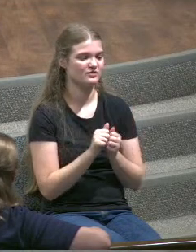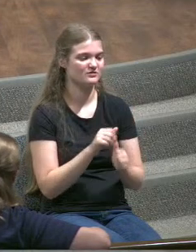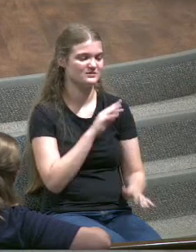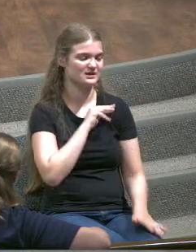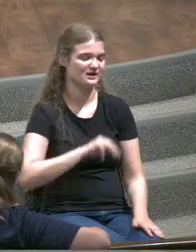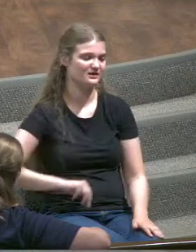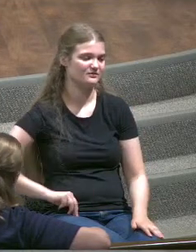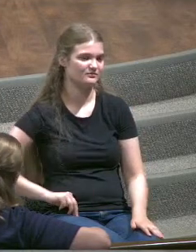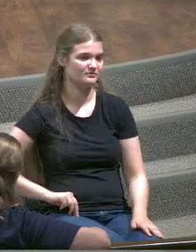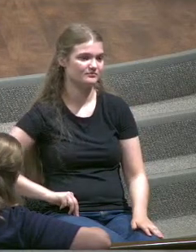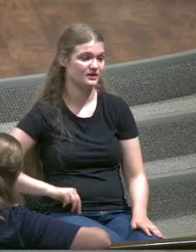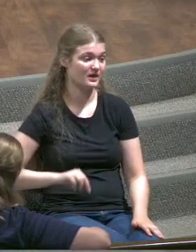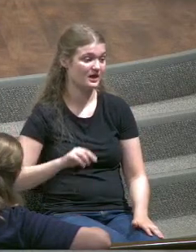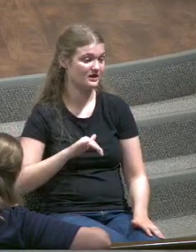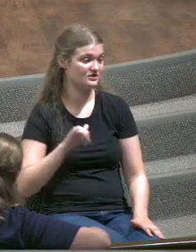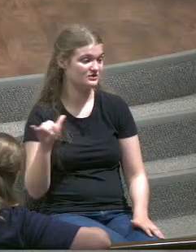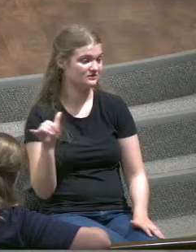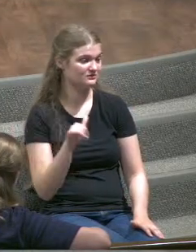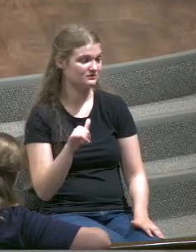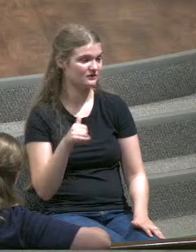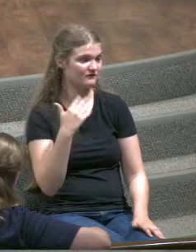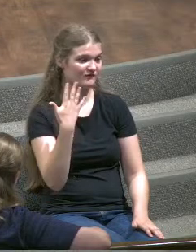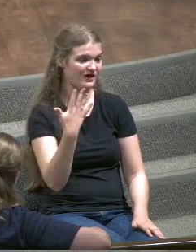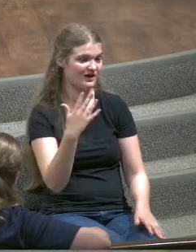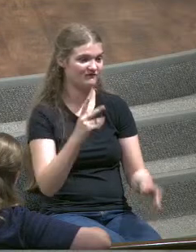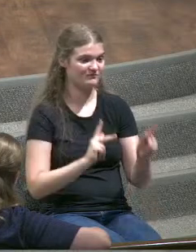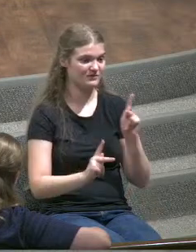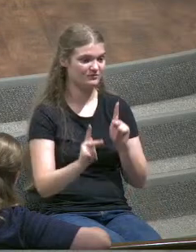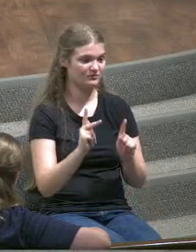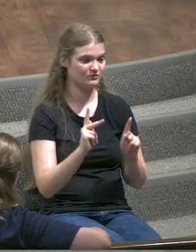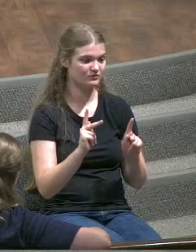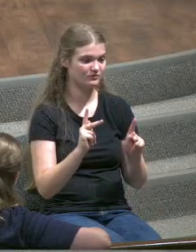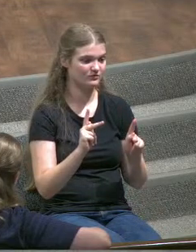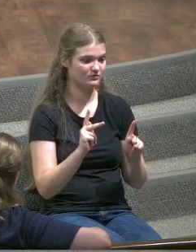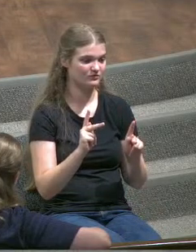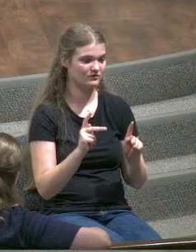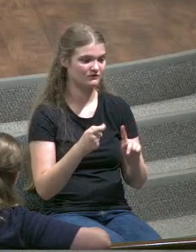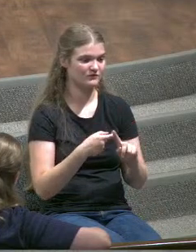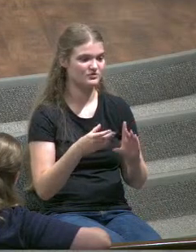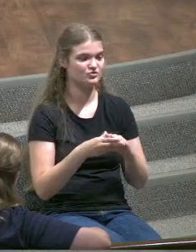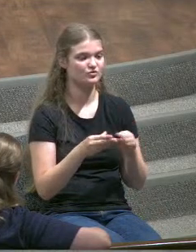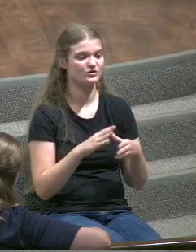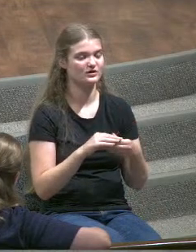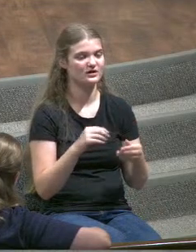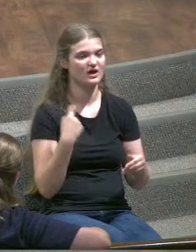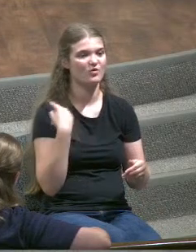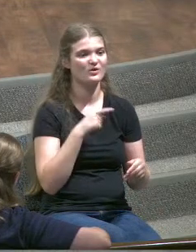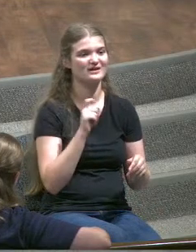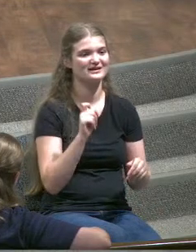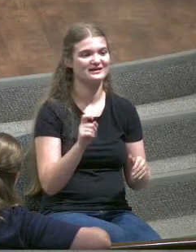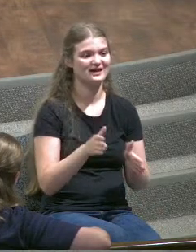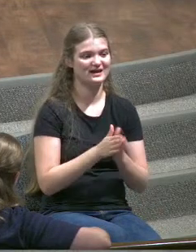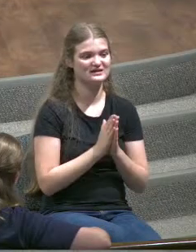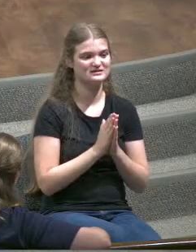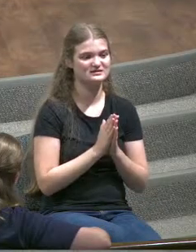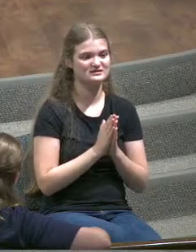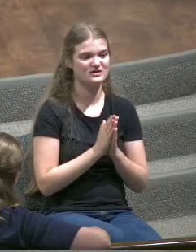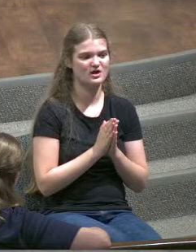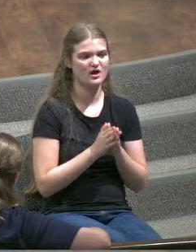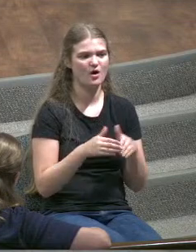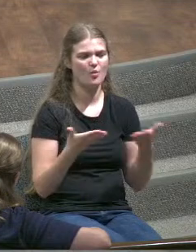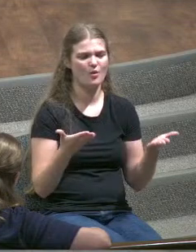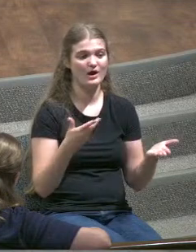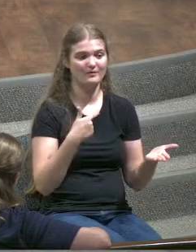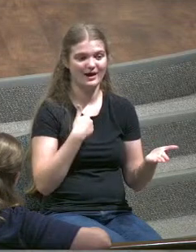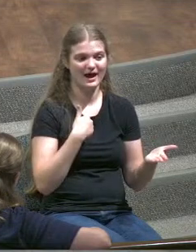like these five individuals, we have to ask ourselves, what am I willing to sacrifice? What am I